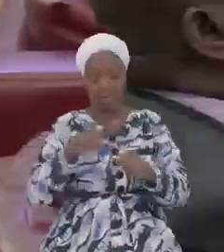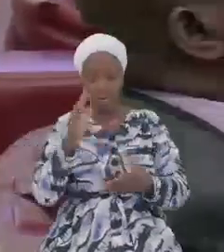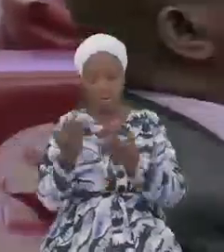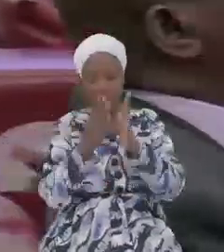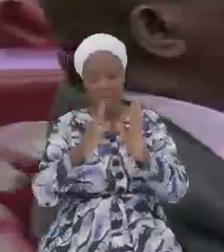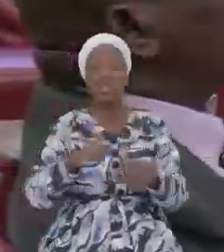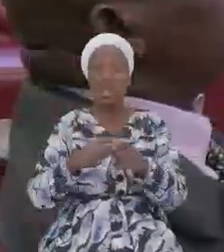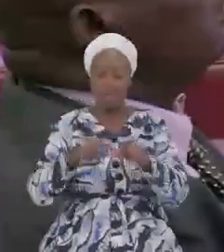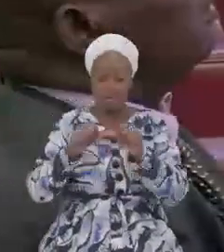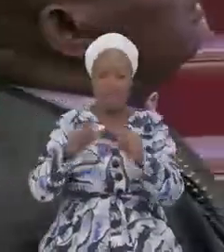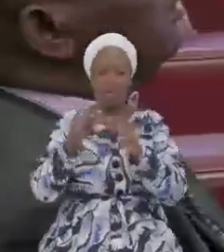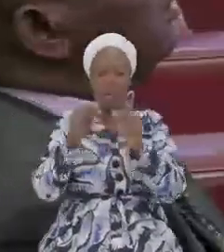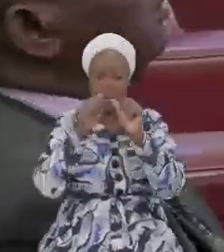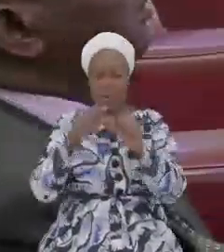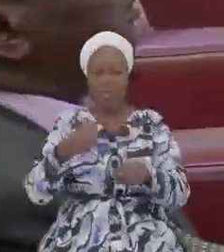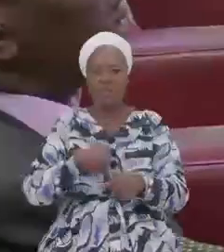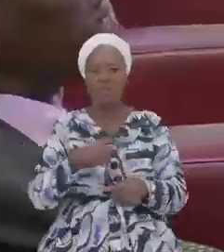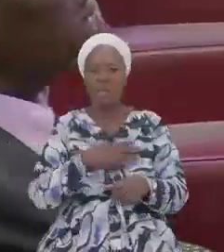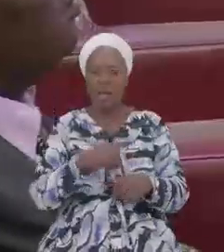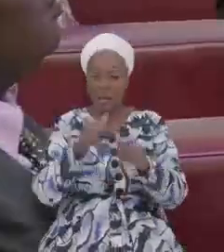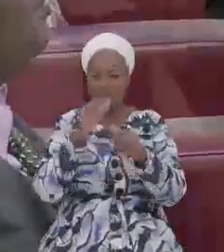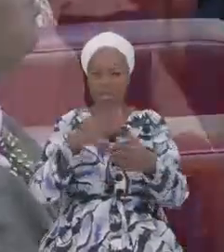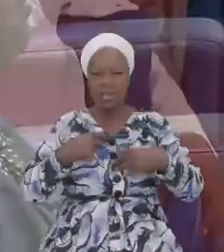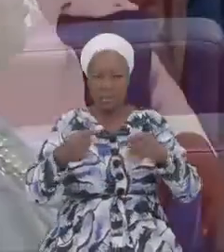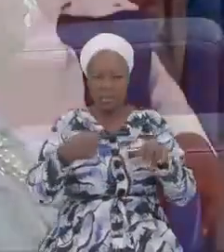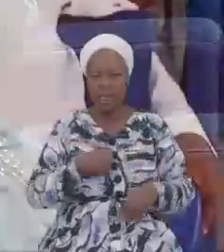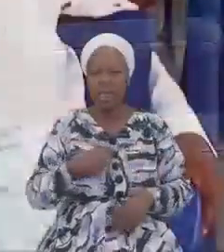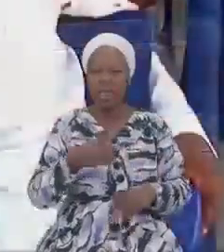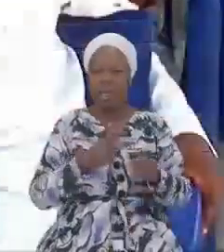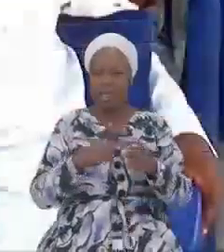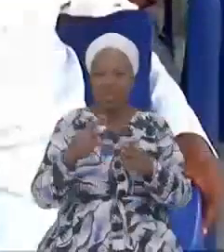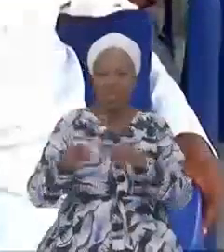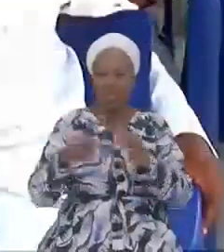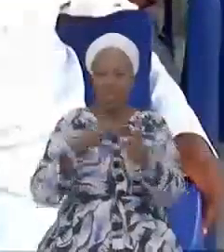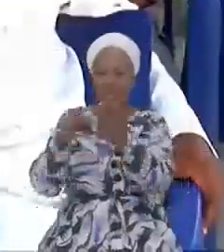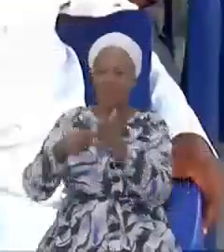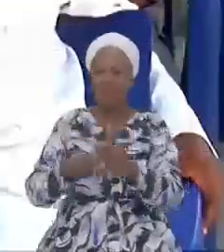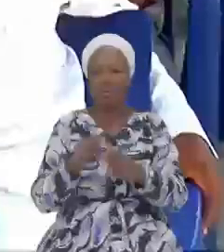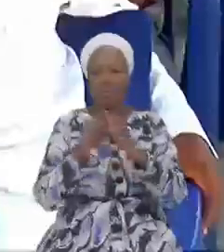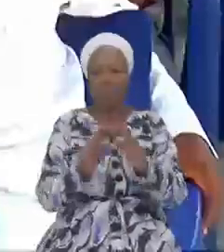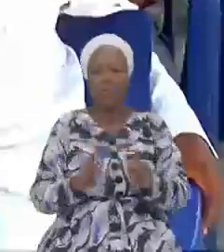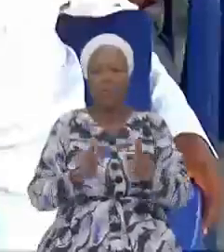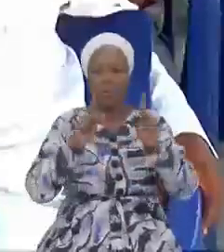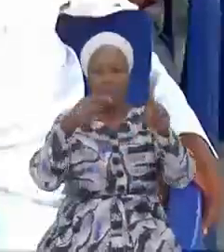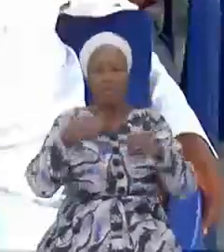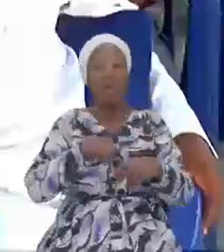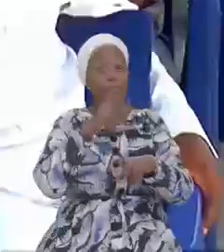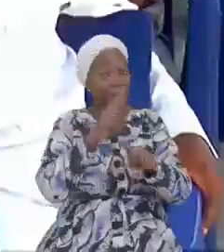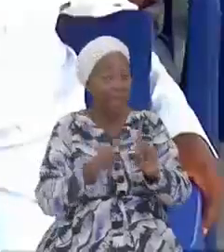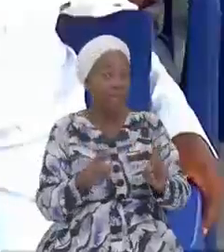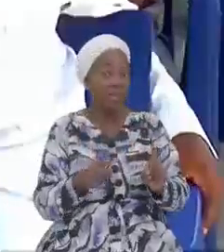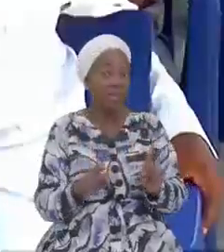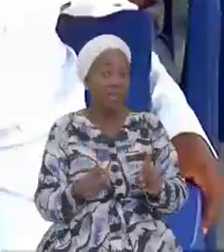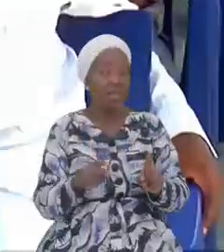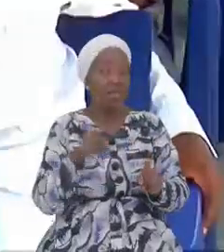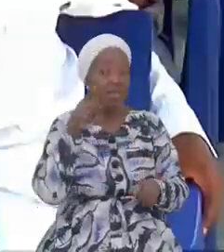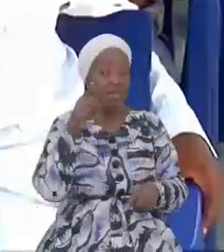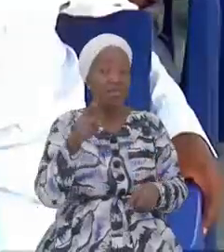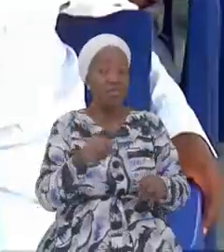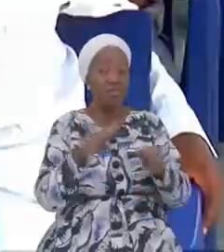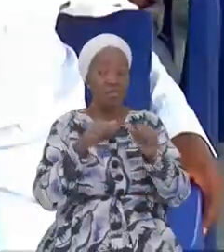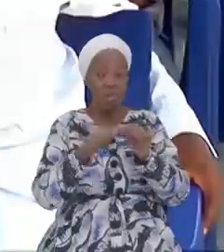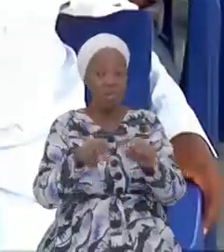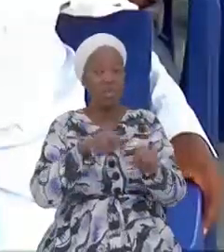bless me. Go ahead and heal me. Go ahead and do that. Promote me. but you're not willing to look